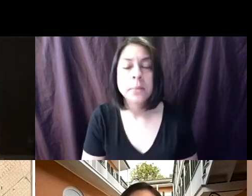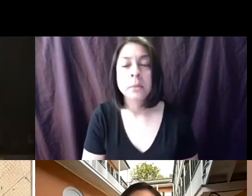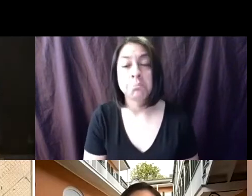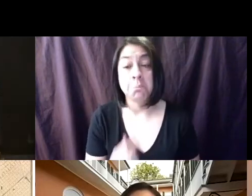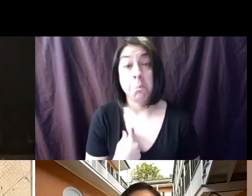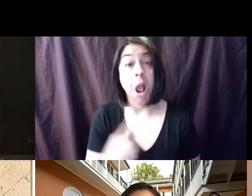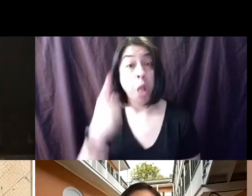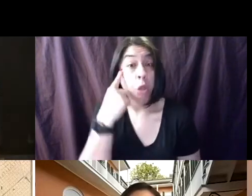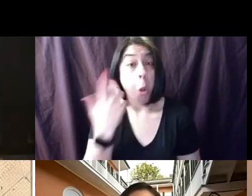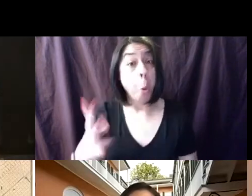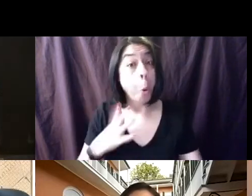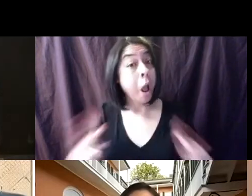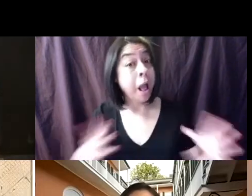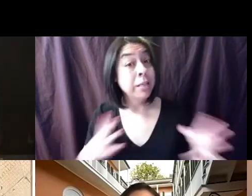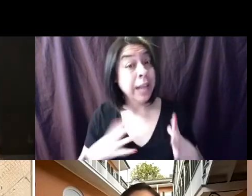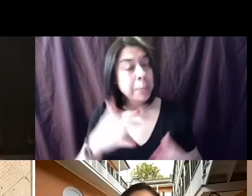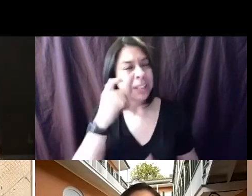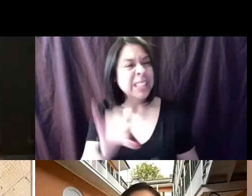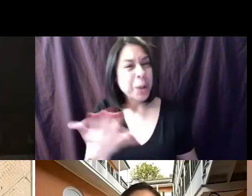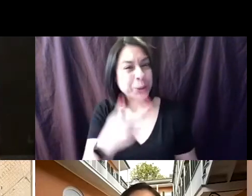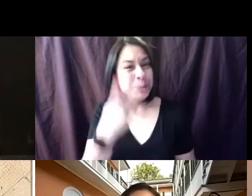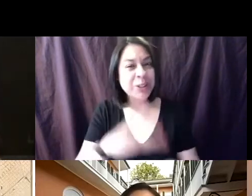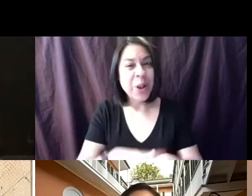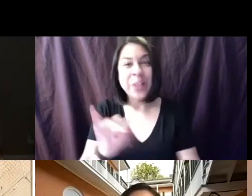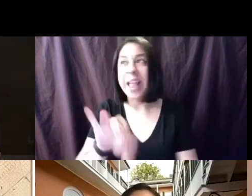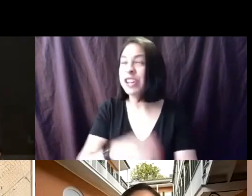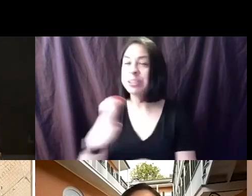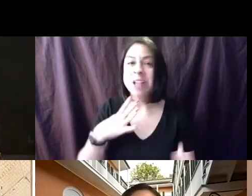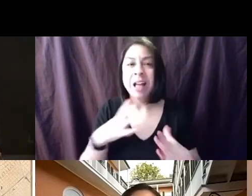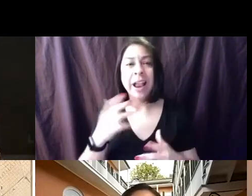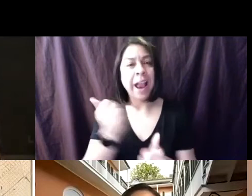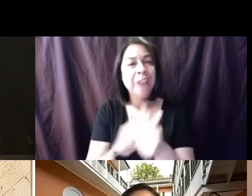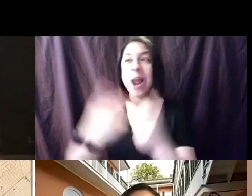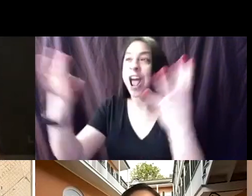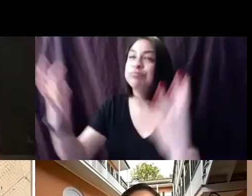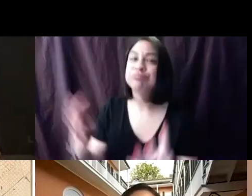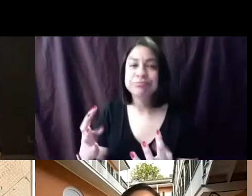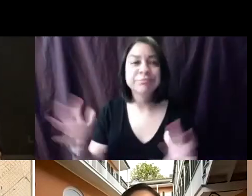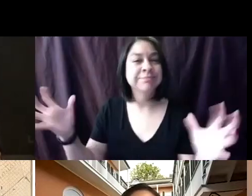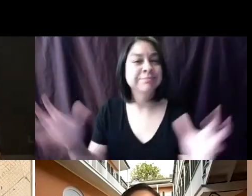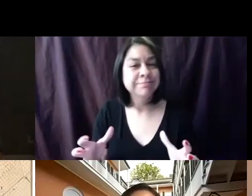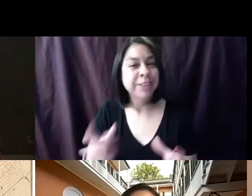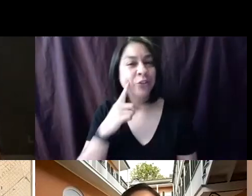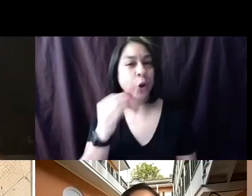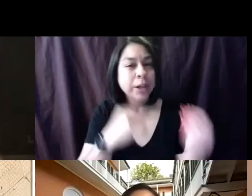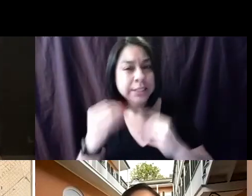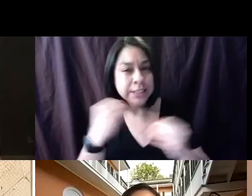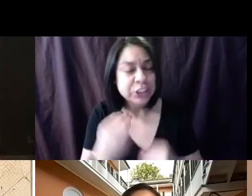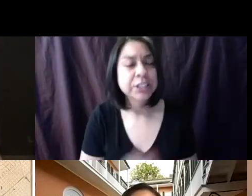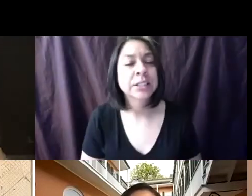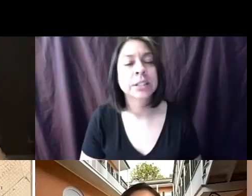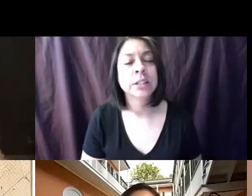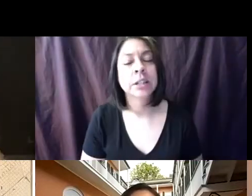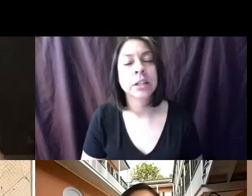it was like a holiday because that's the kind of stuff you see on Christmas holidays and stuff when everybody's there doing something to prepare the dinner.